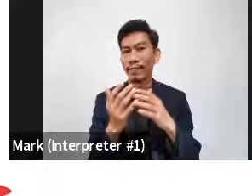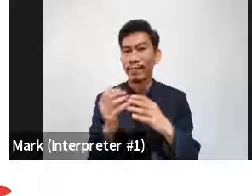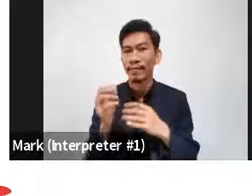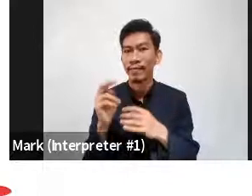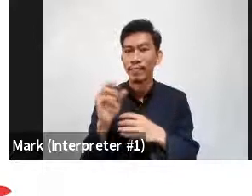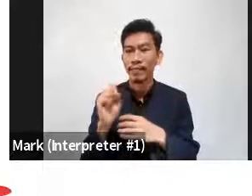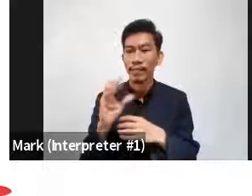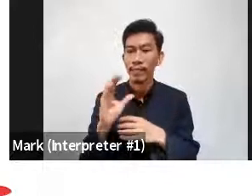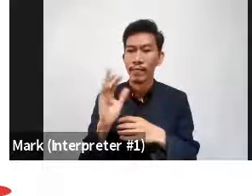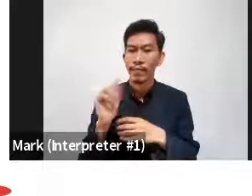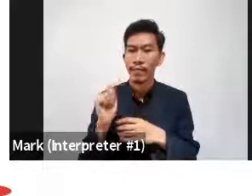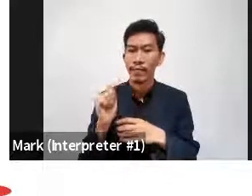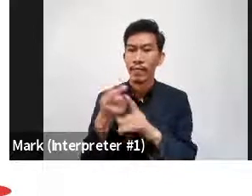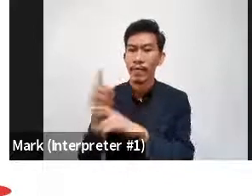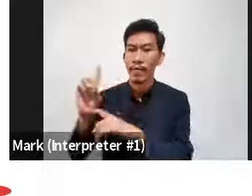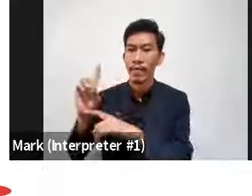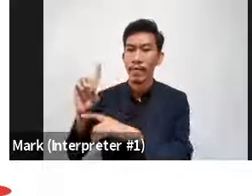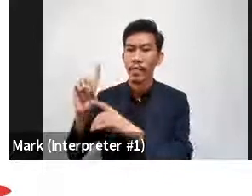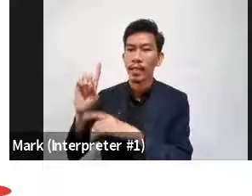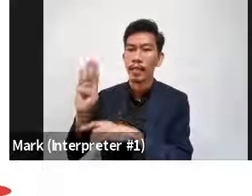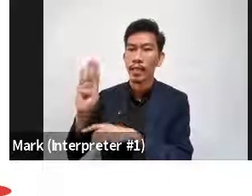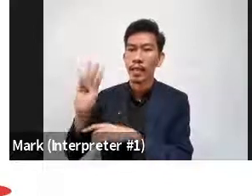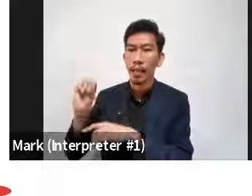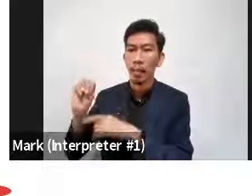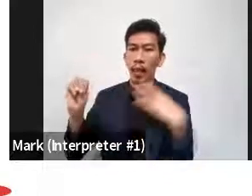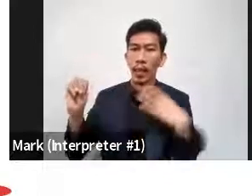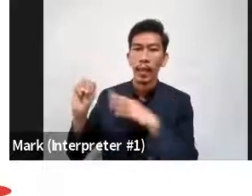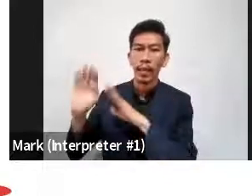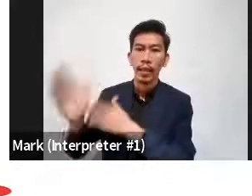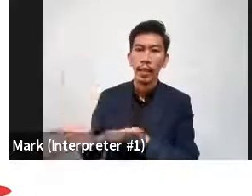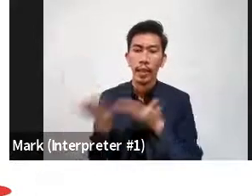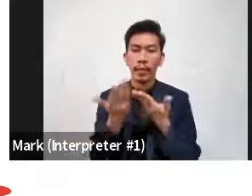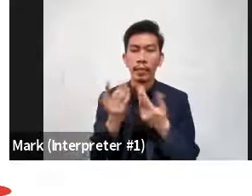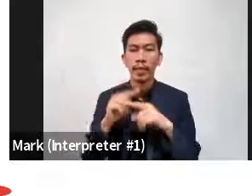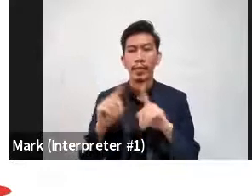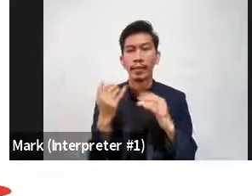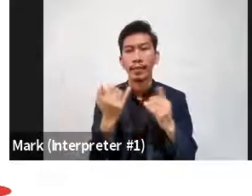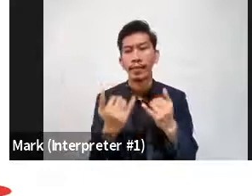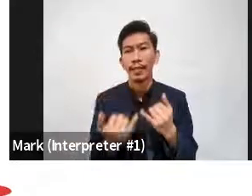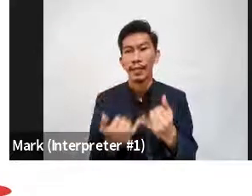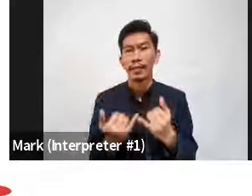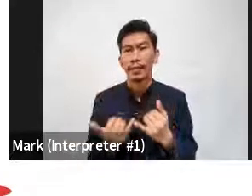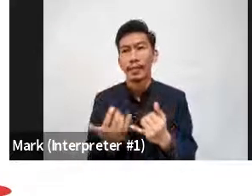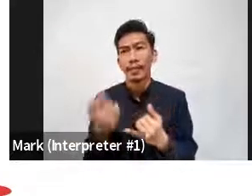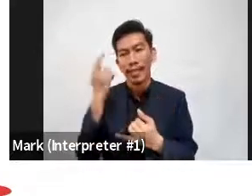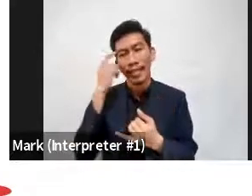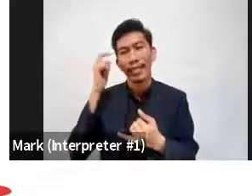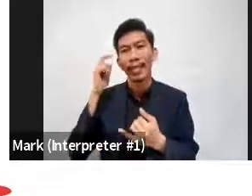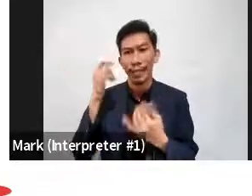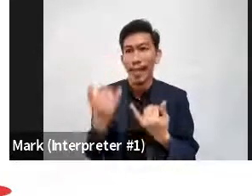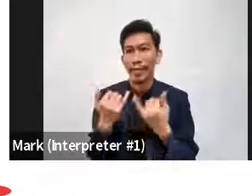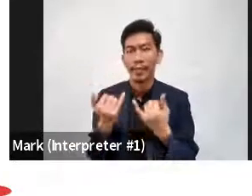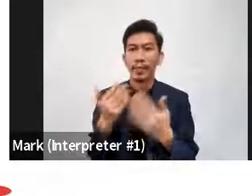DBM, we are still waiting for it. But even the interim should have been a good progress.